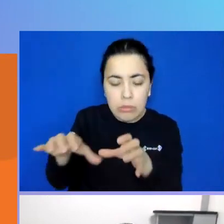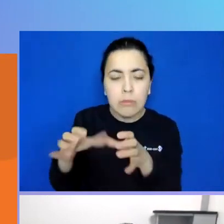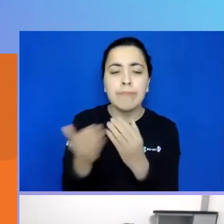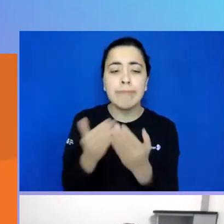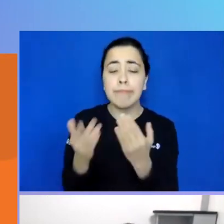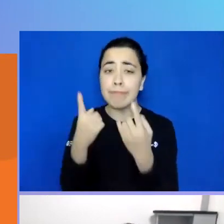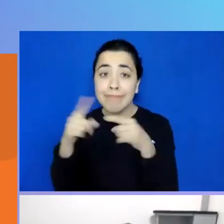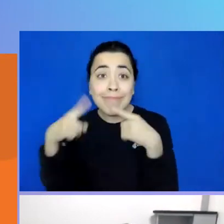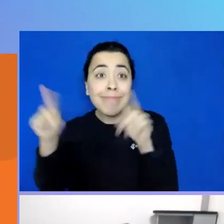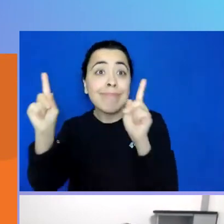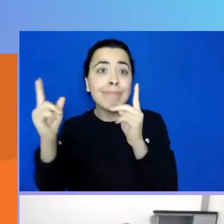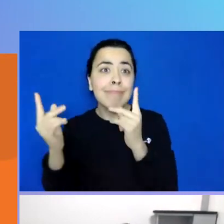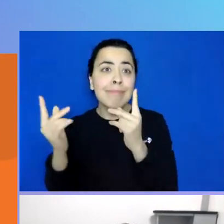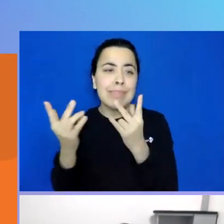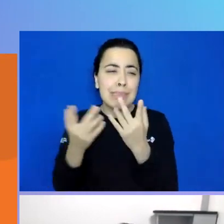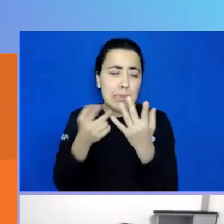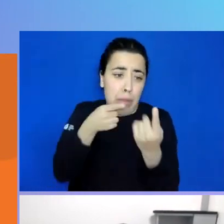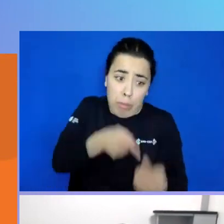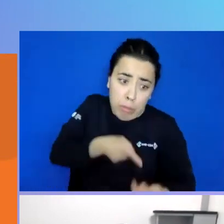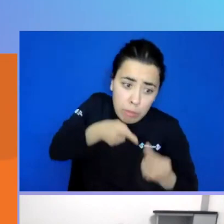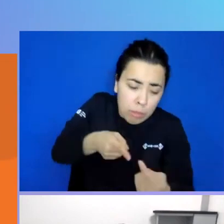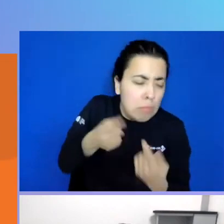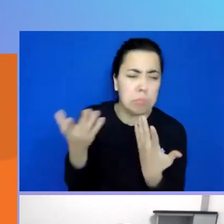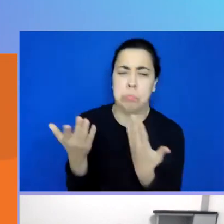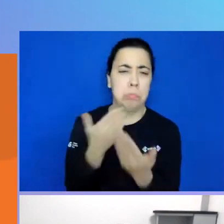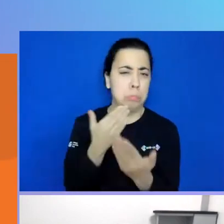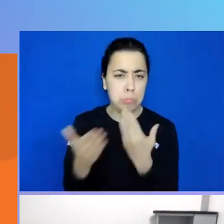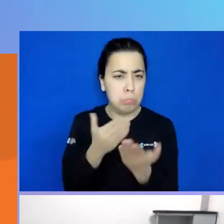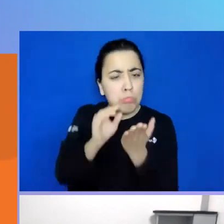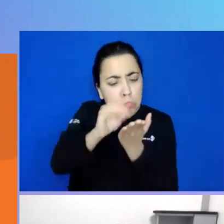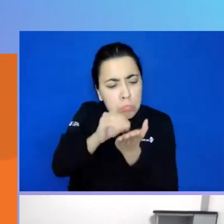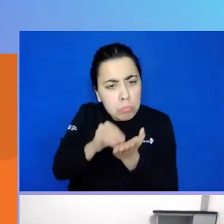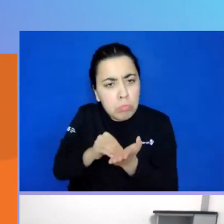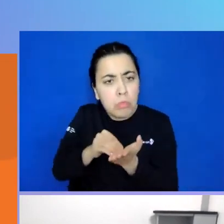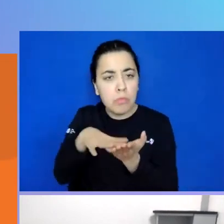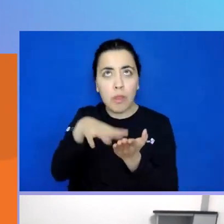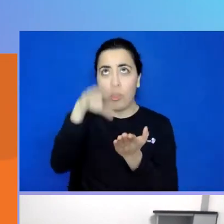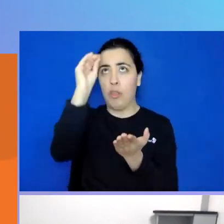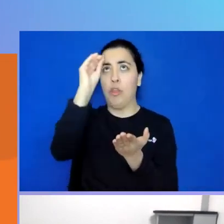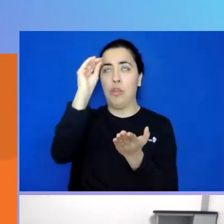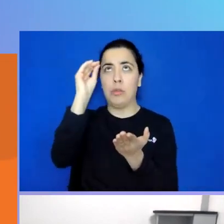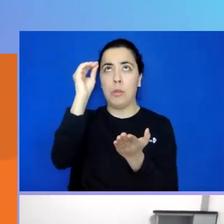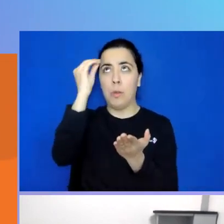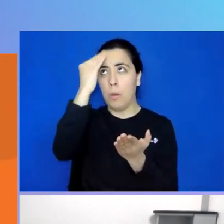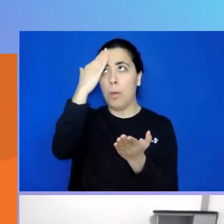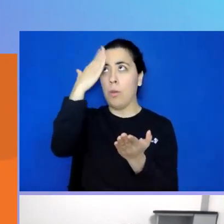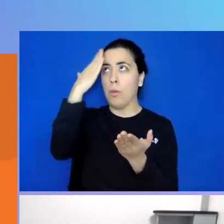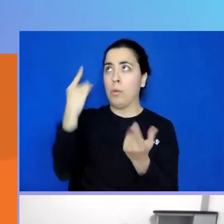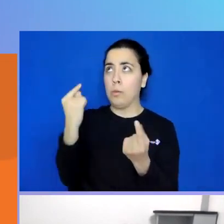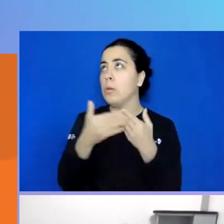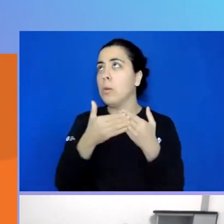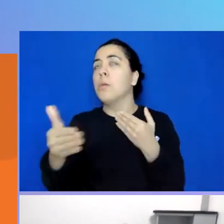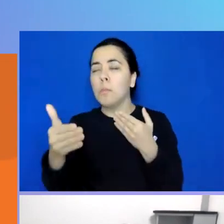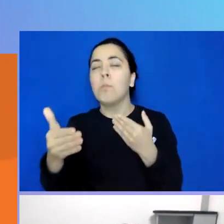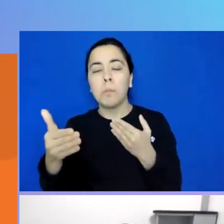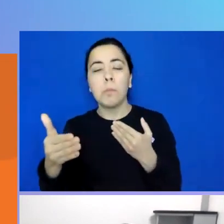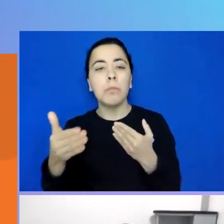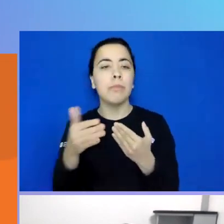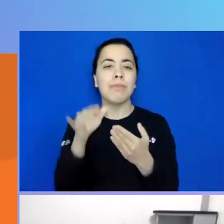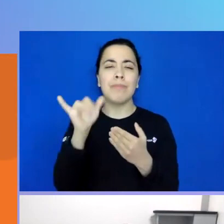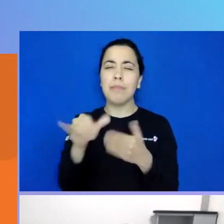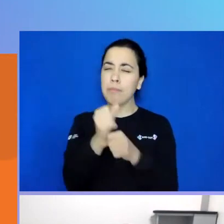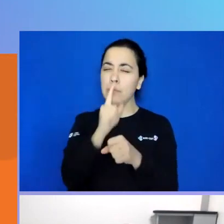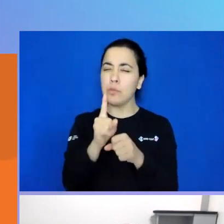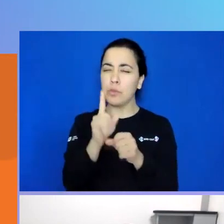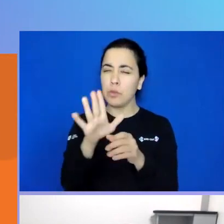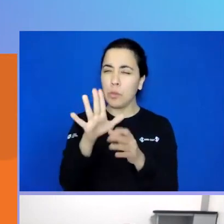went well, whether it didn't go well, it doesn't matter. You can learn something from it. So make sure that what you've